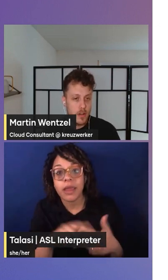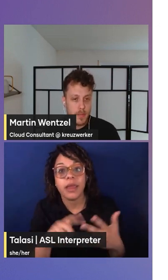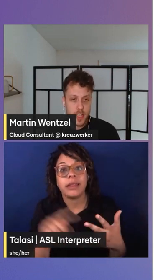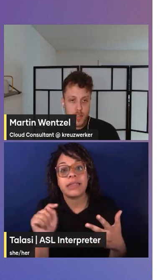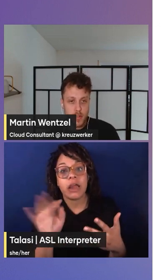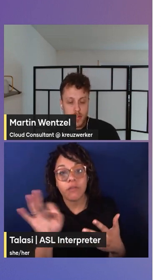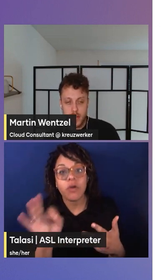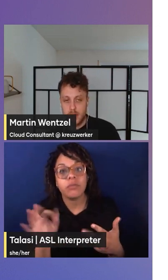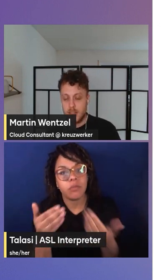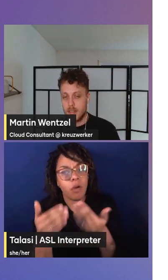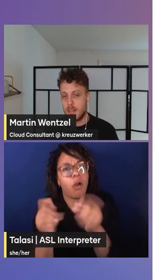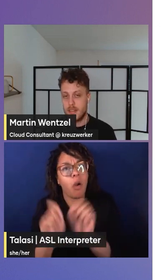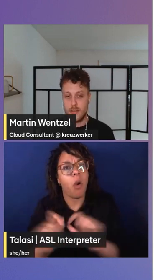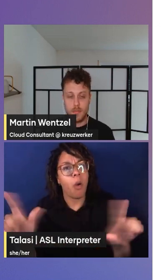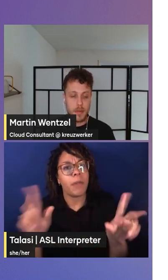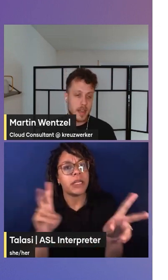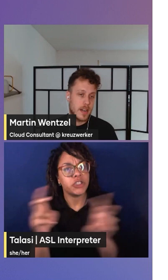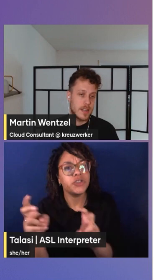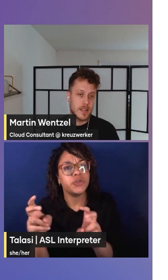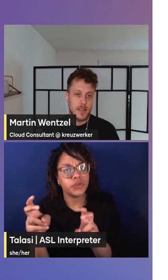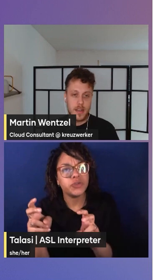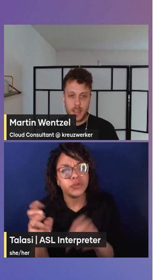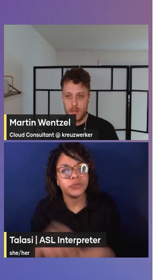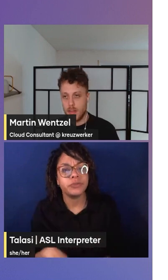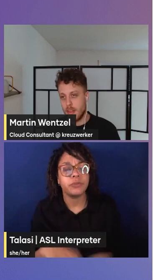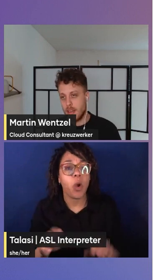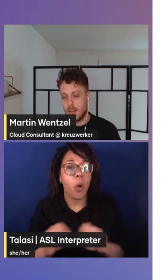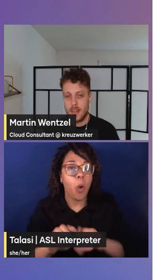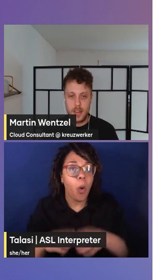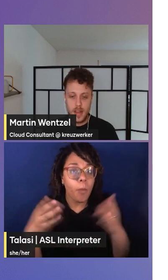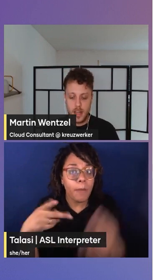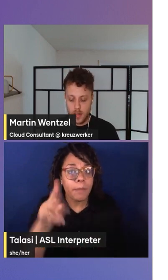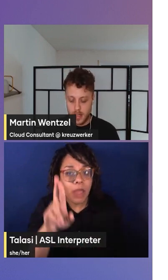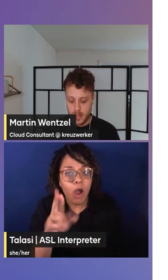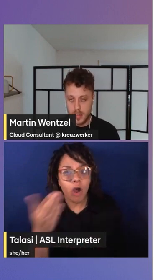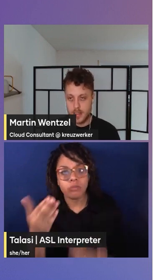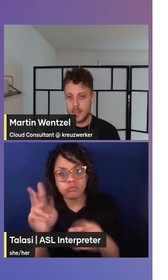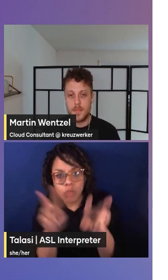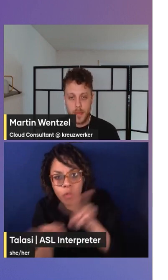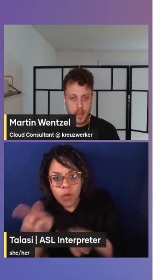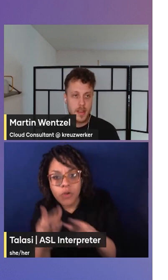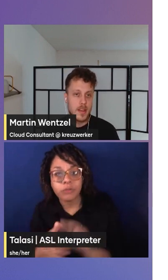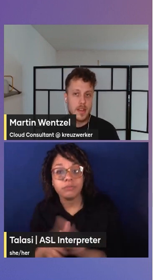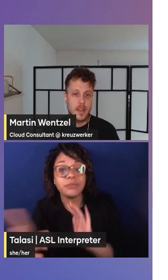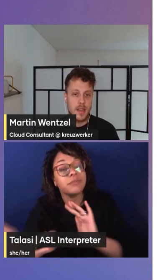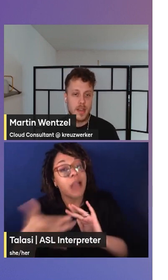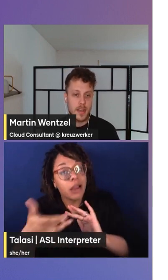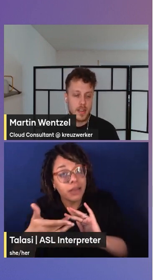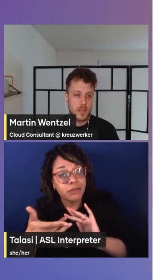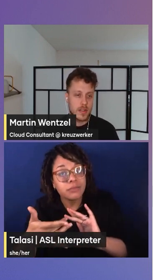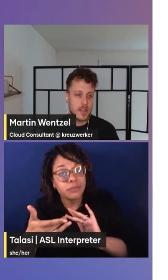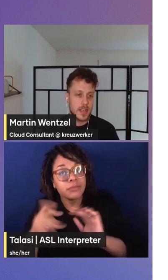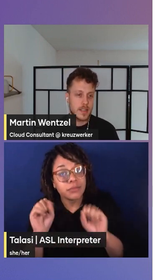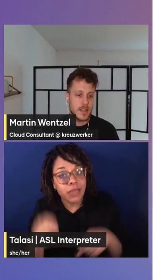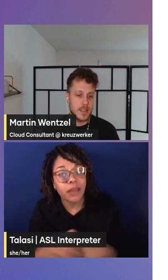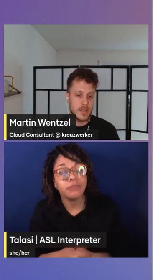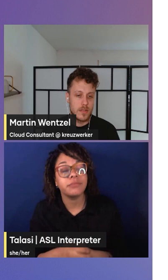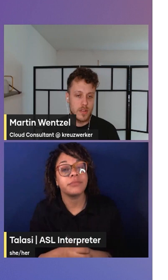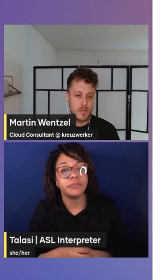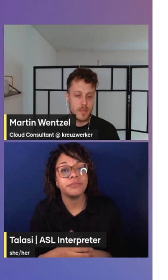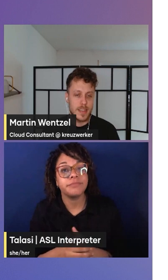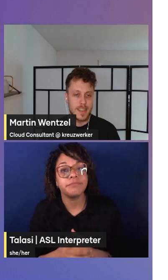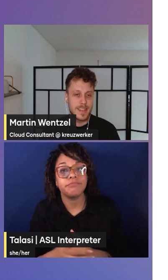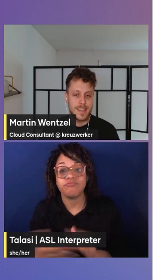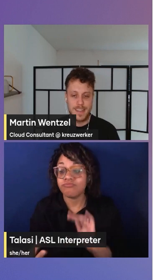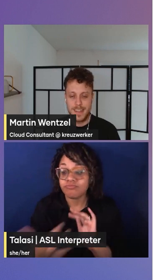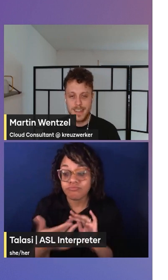to open issues, open PRs, take a look at that, contact us, and get in contact, and we